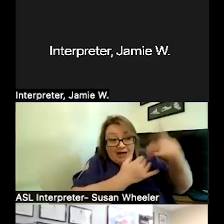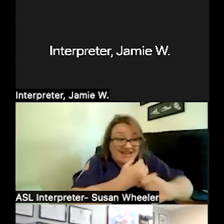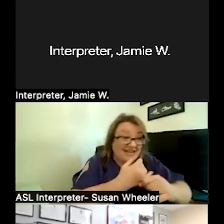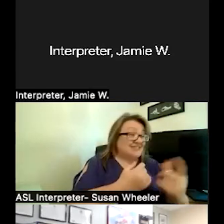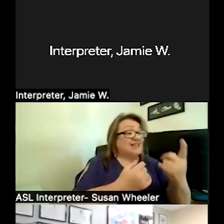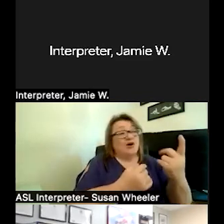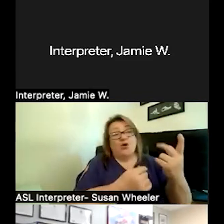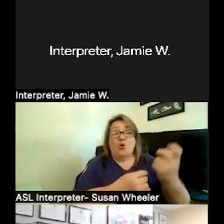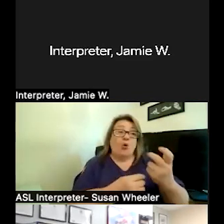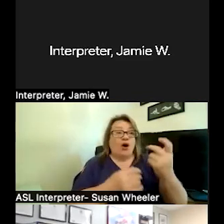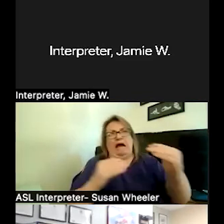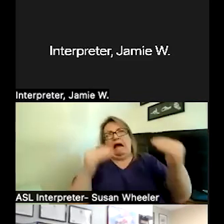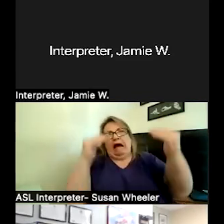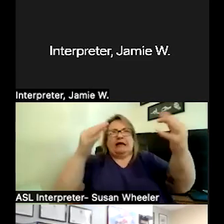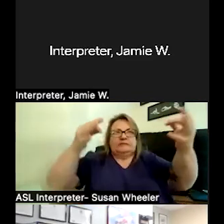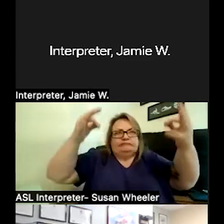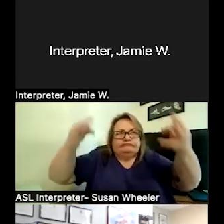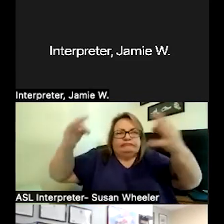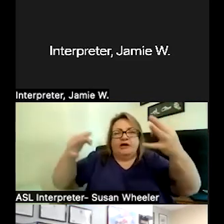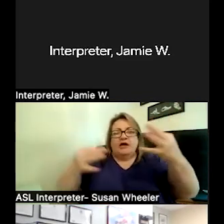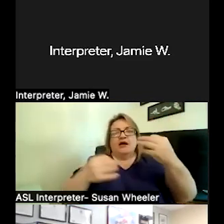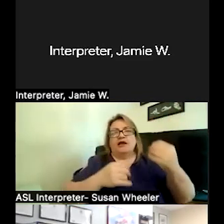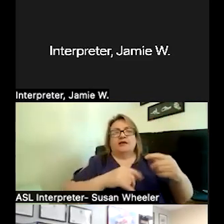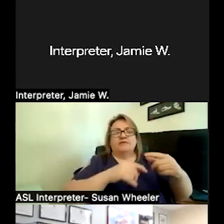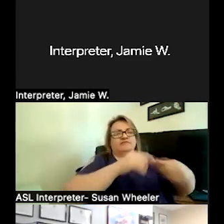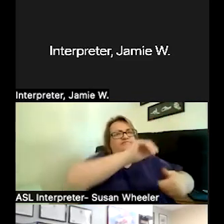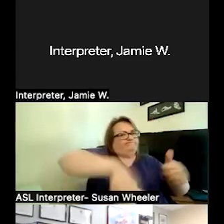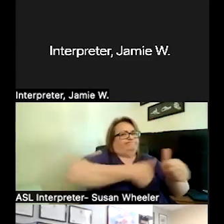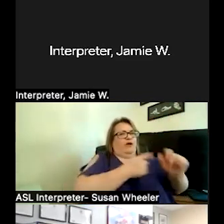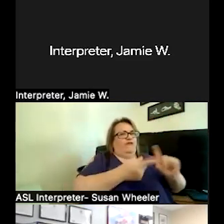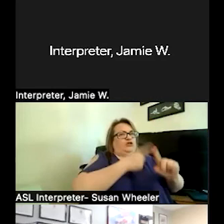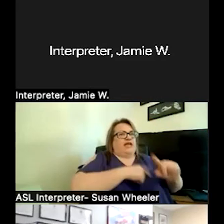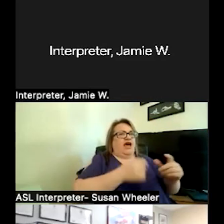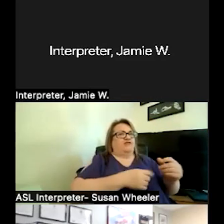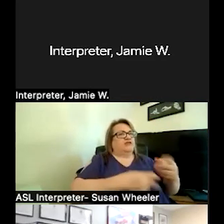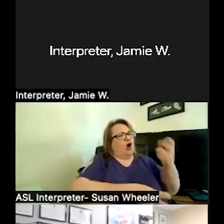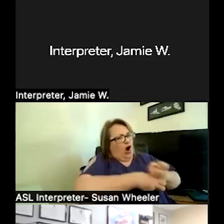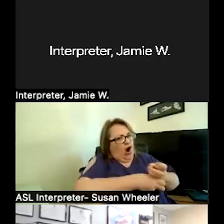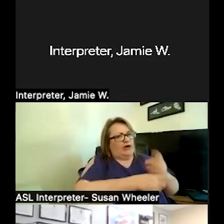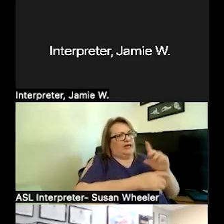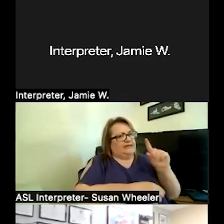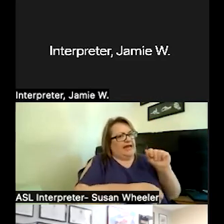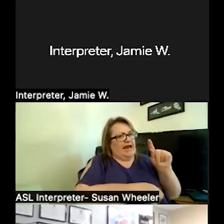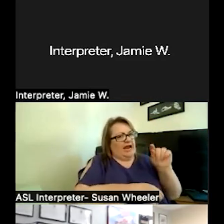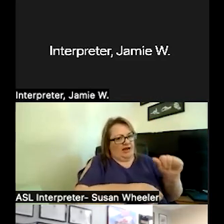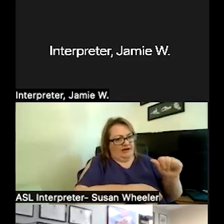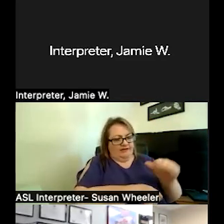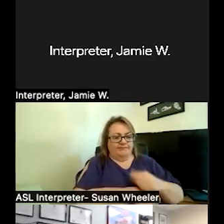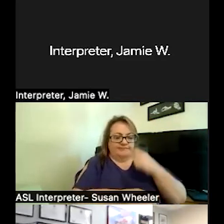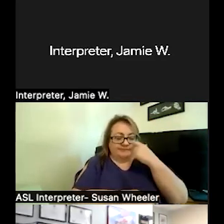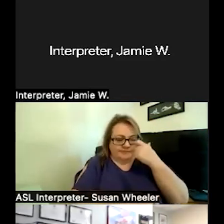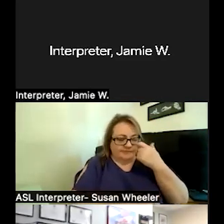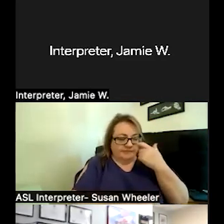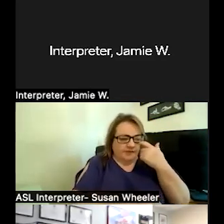hard data. So risk assessments dominate the healthcare industry. They're required by CMS and Joint Commission in